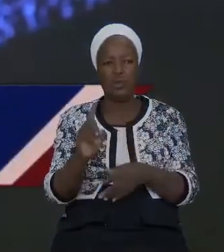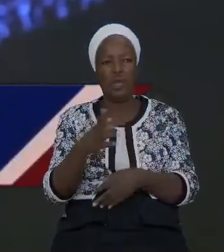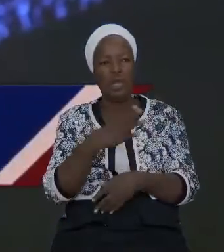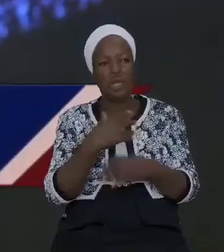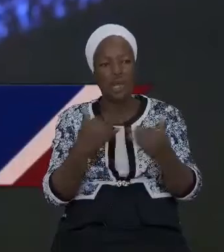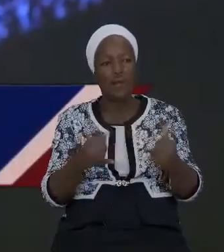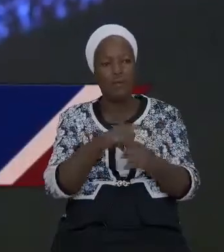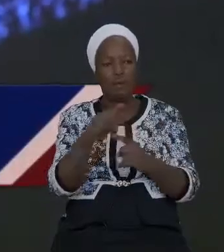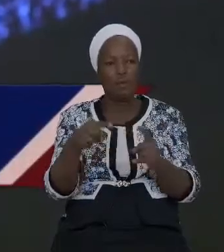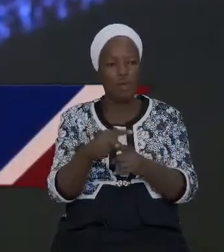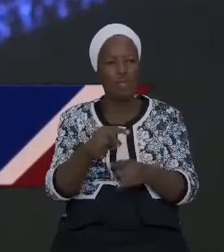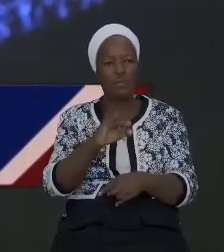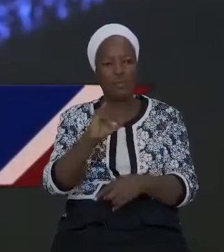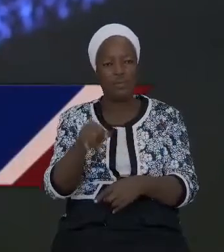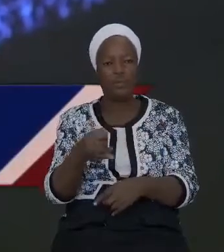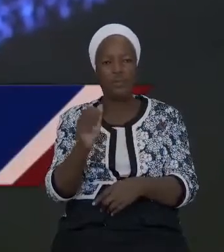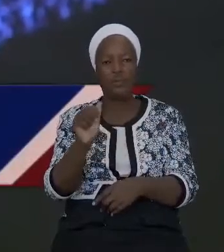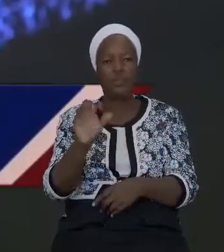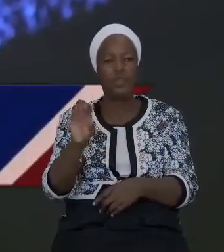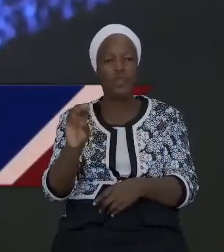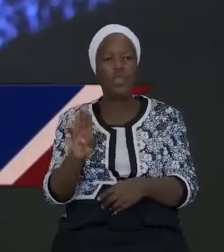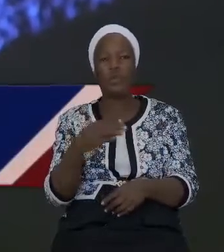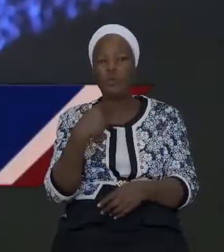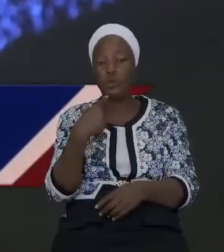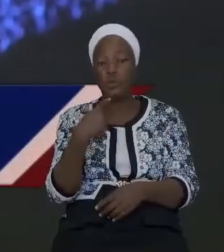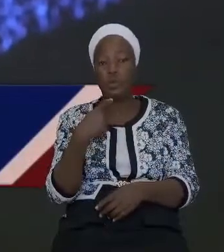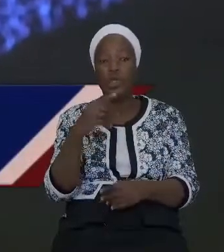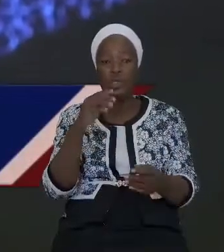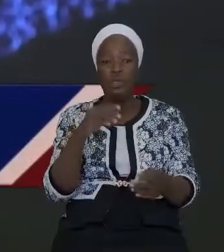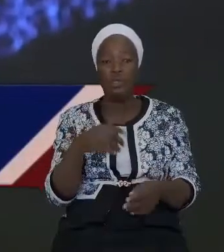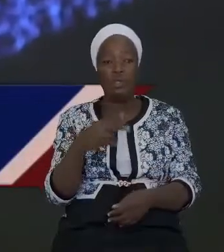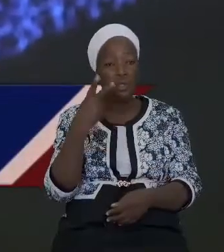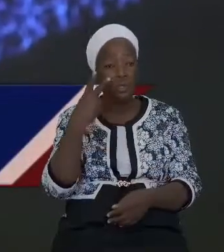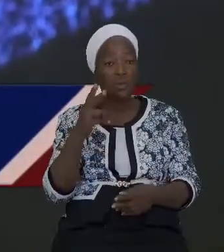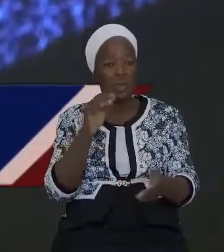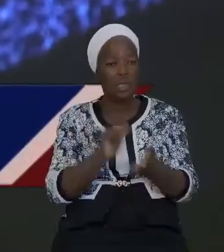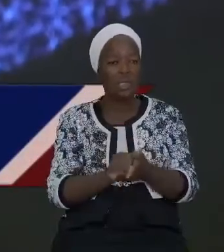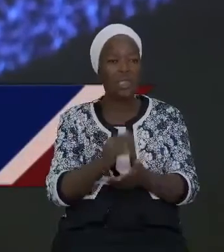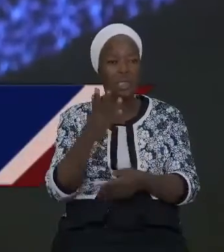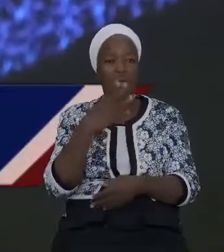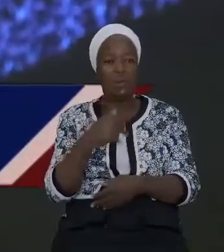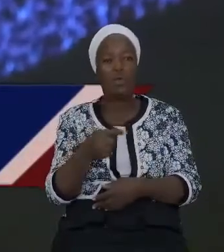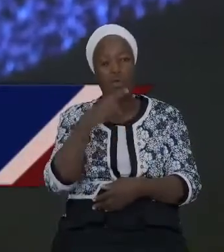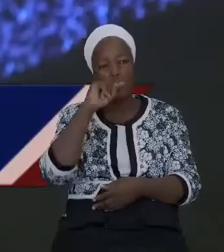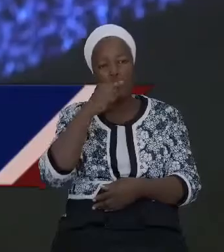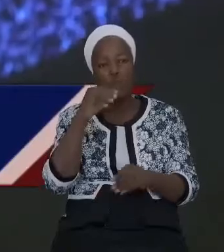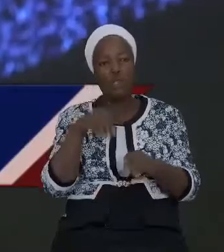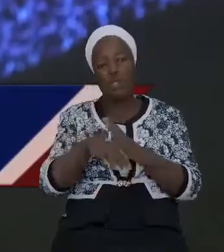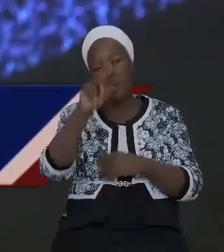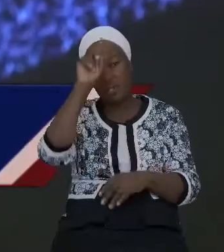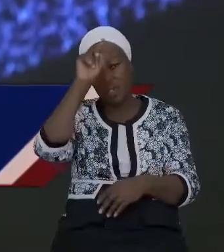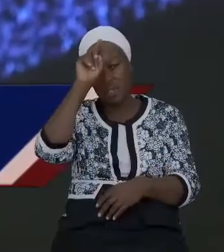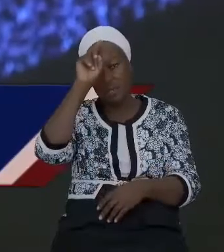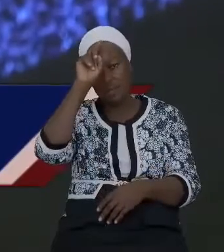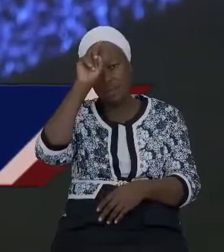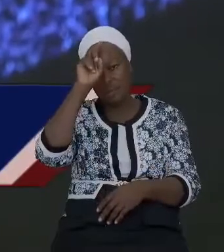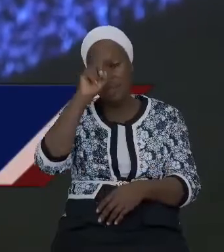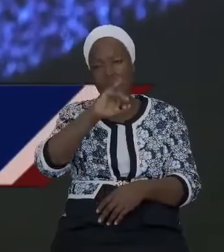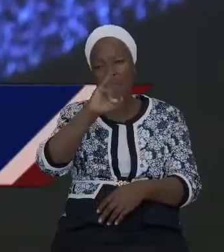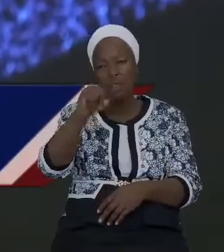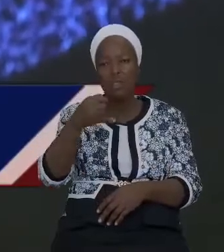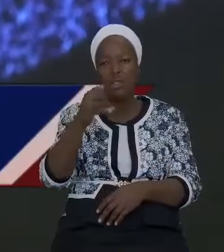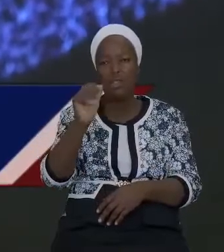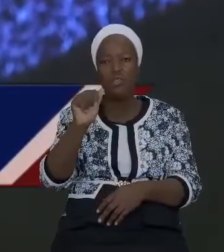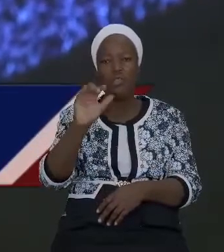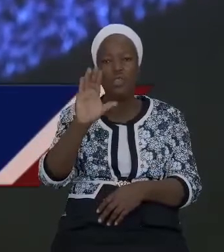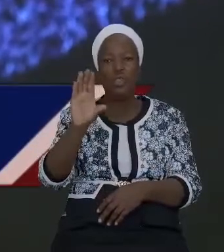Jacob saw that there was corn in Egypt, Jacob said